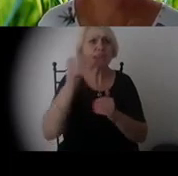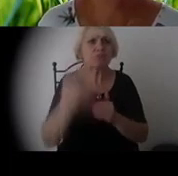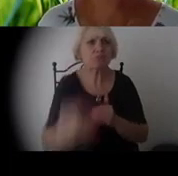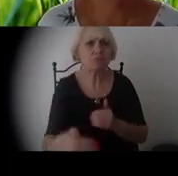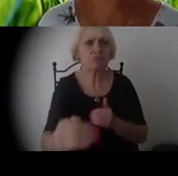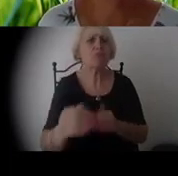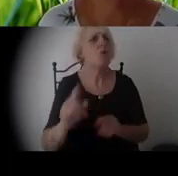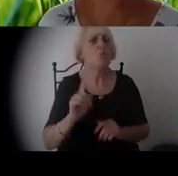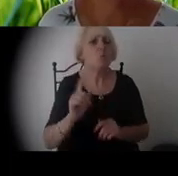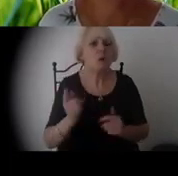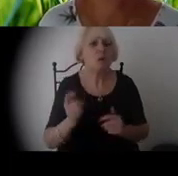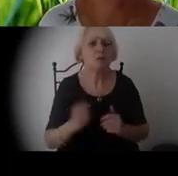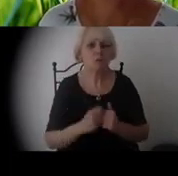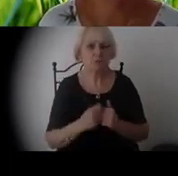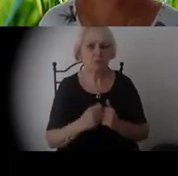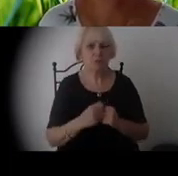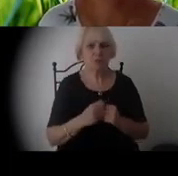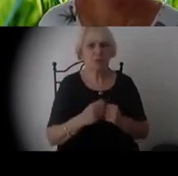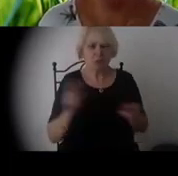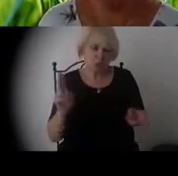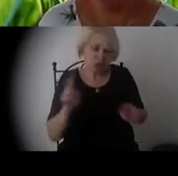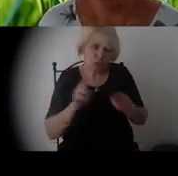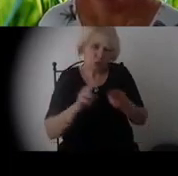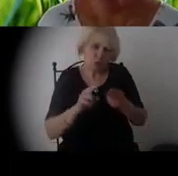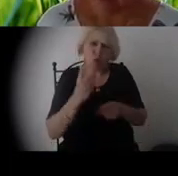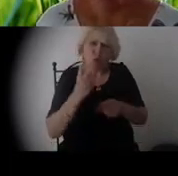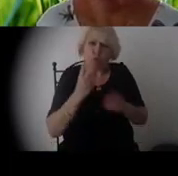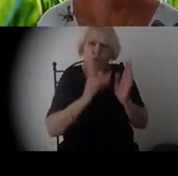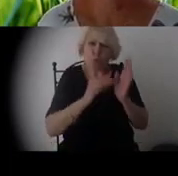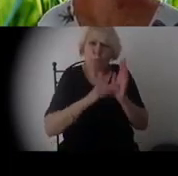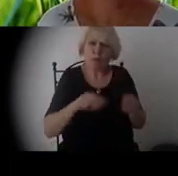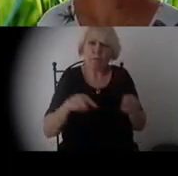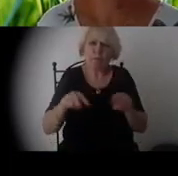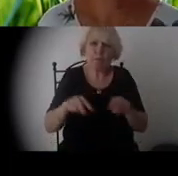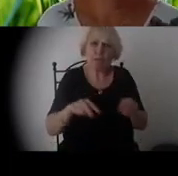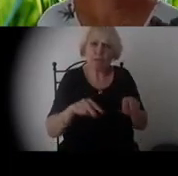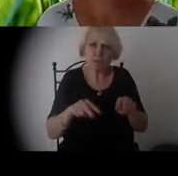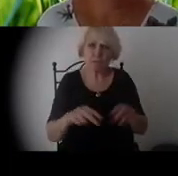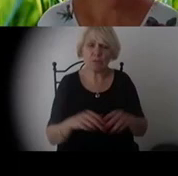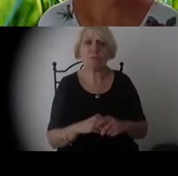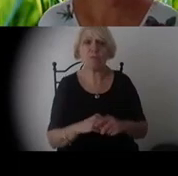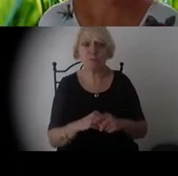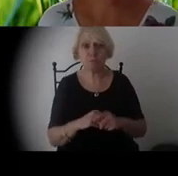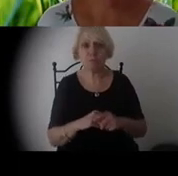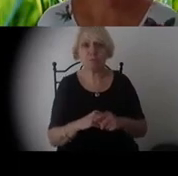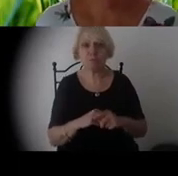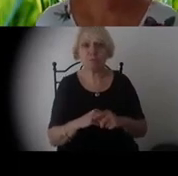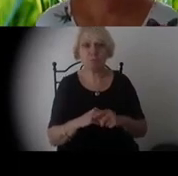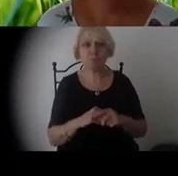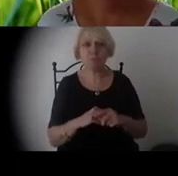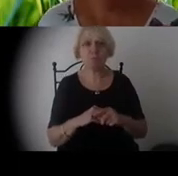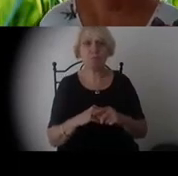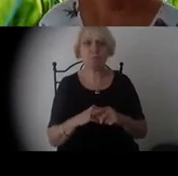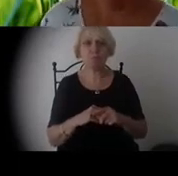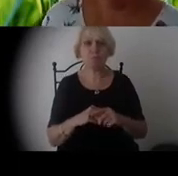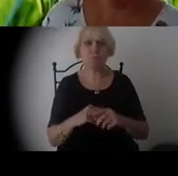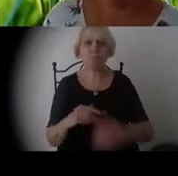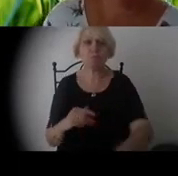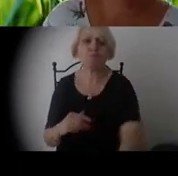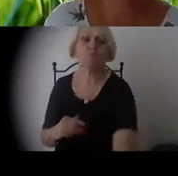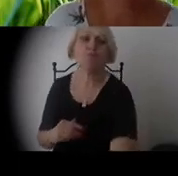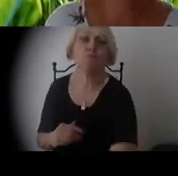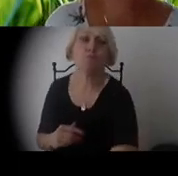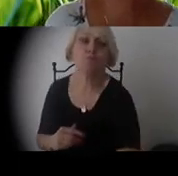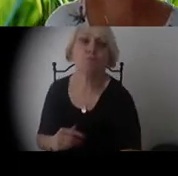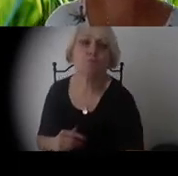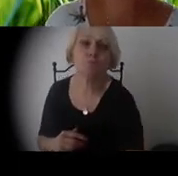on our website. It's a short 2-minute video, so do watch. So without further ado, I'm going to pass you on to first, I